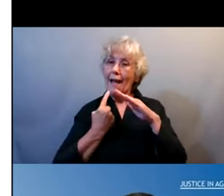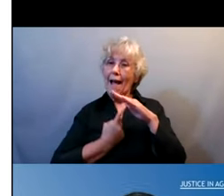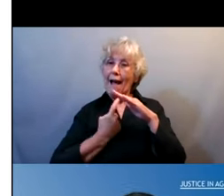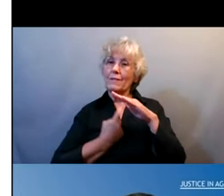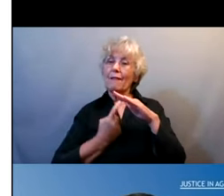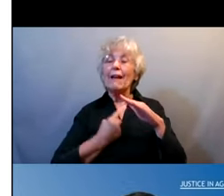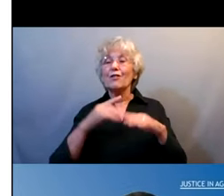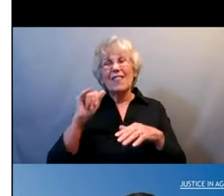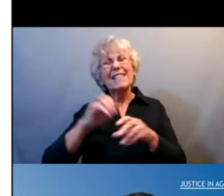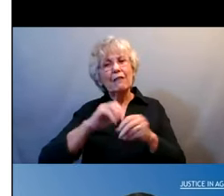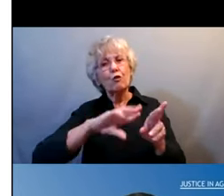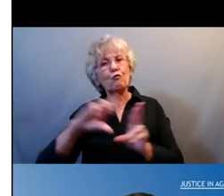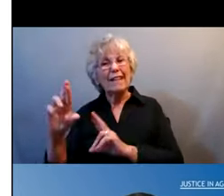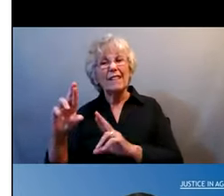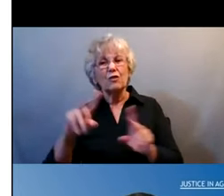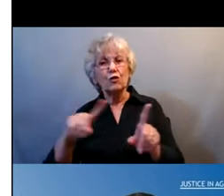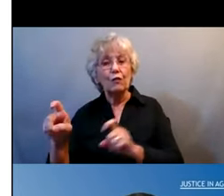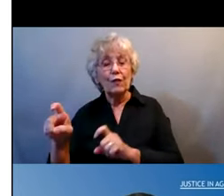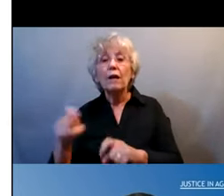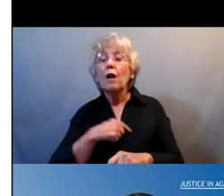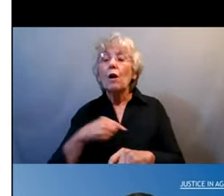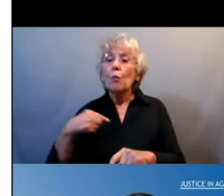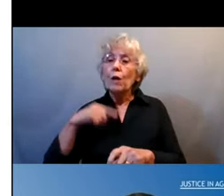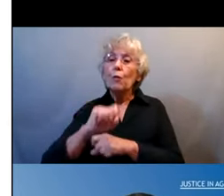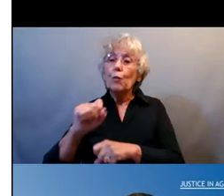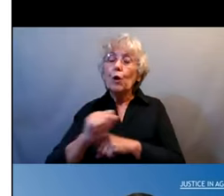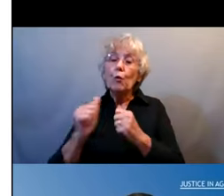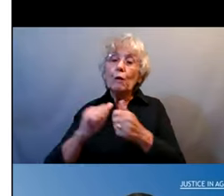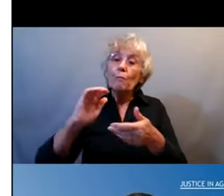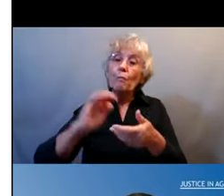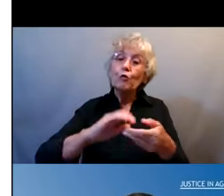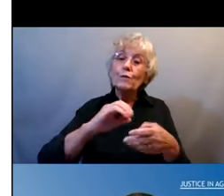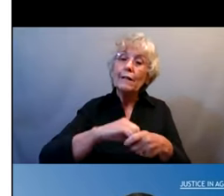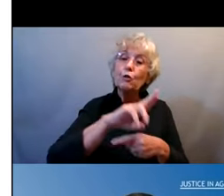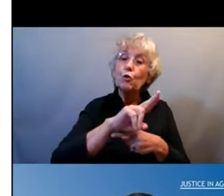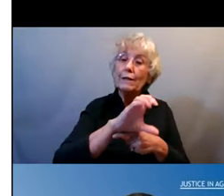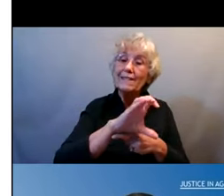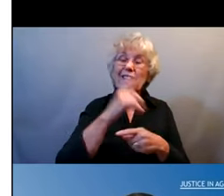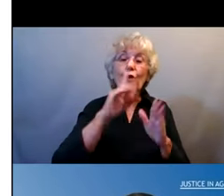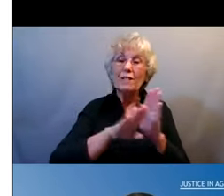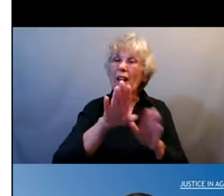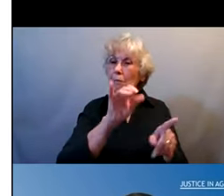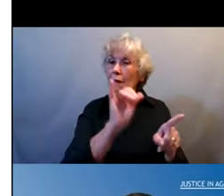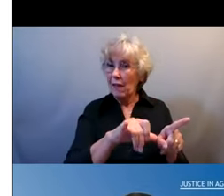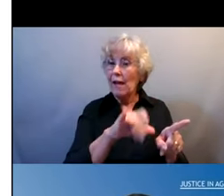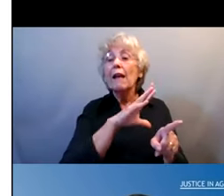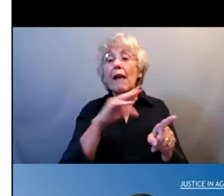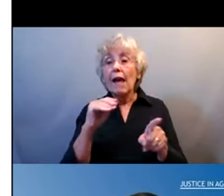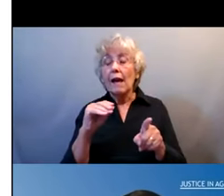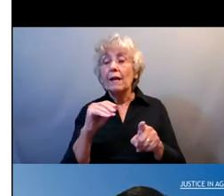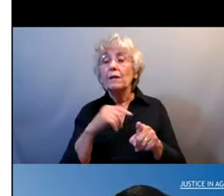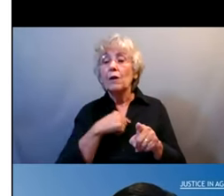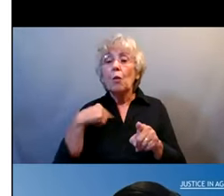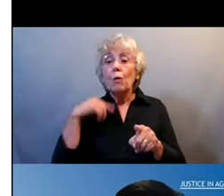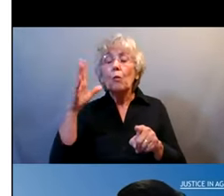readiness survey. We worked with our partners at USC to devise this. And then